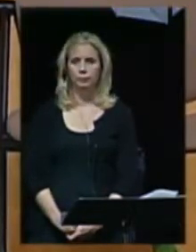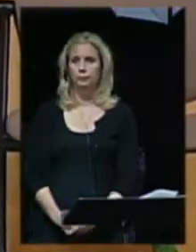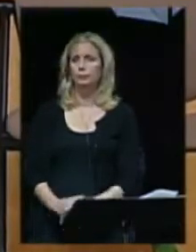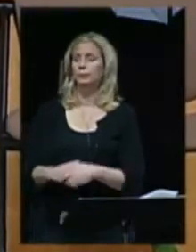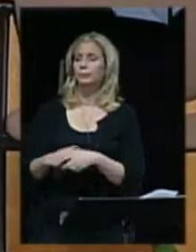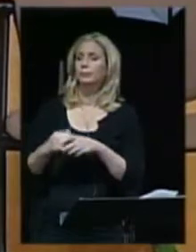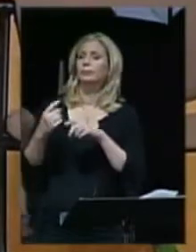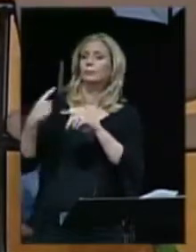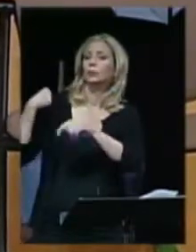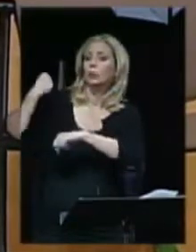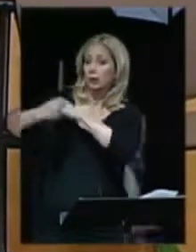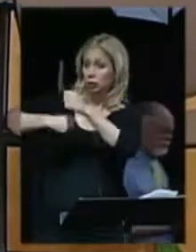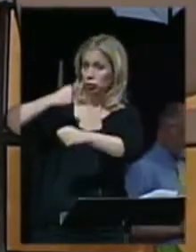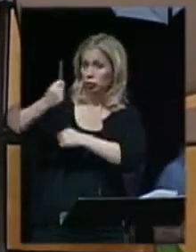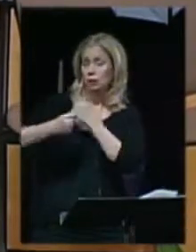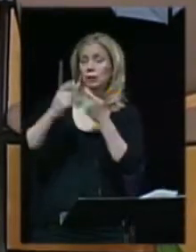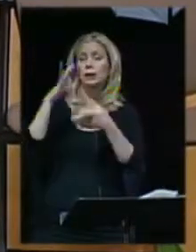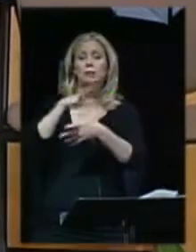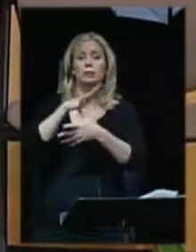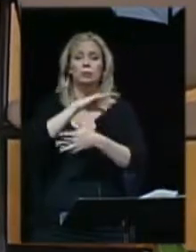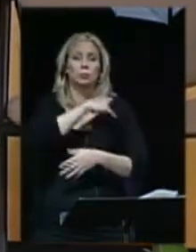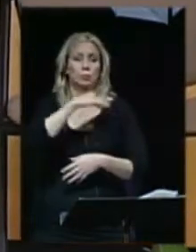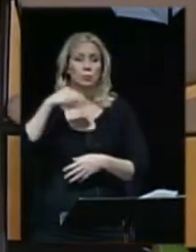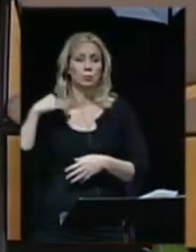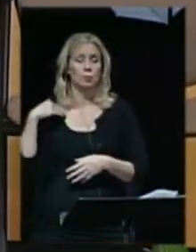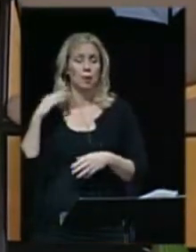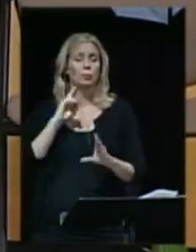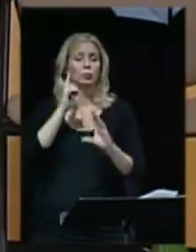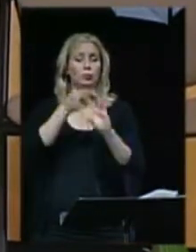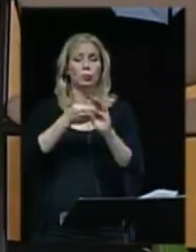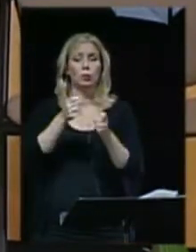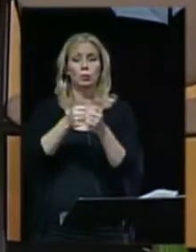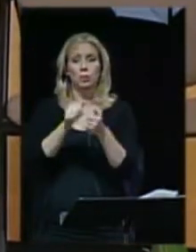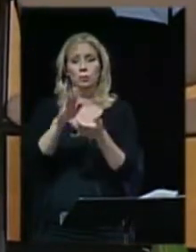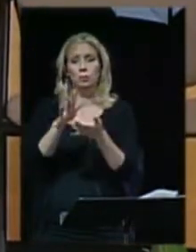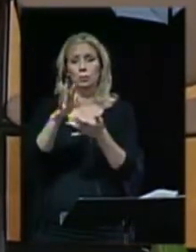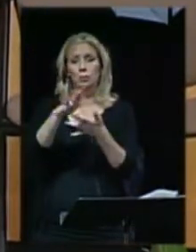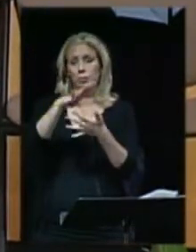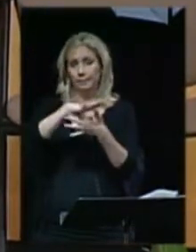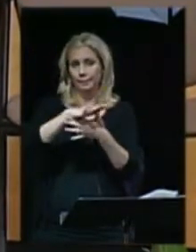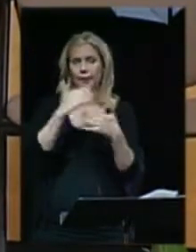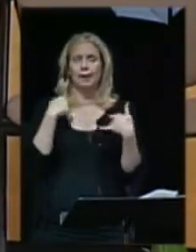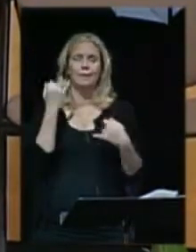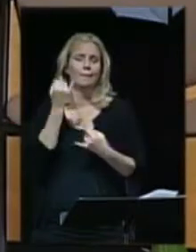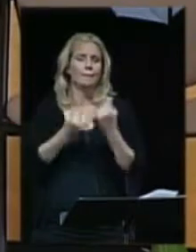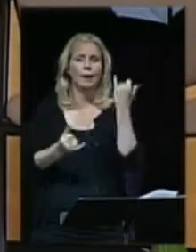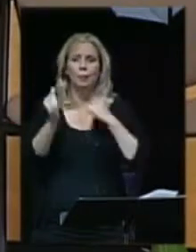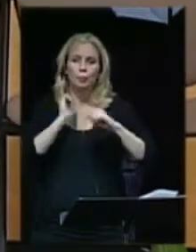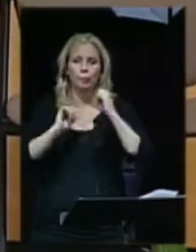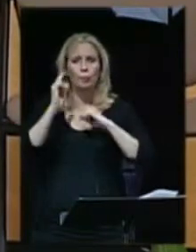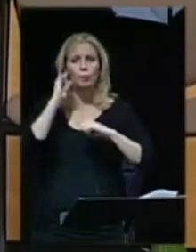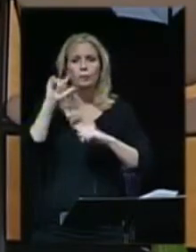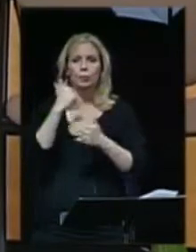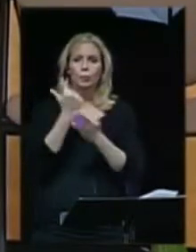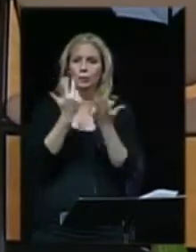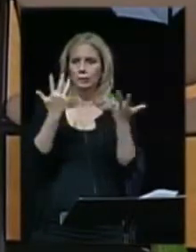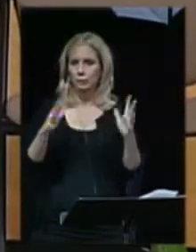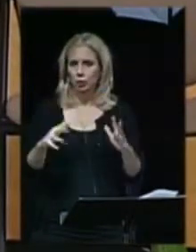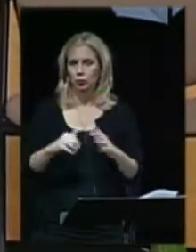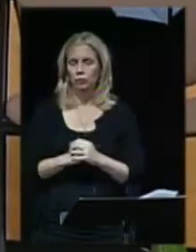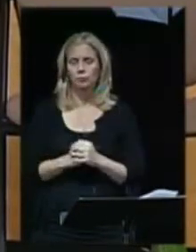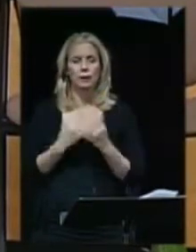By tradition, the senior members, joined by underclassmen members, give their final performance at graduation. Today,